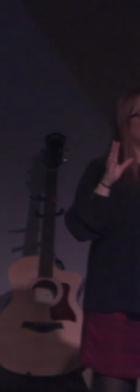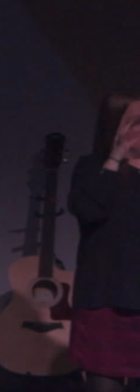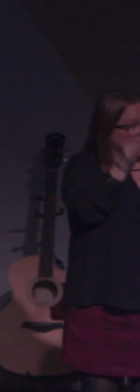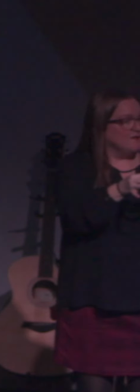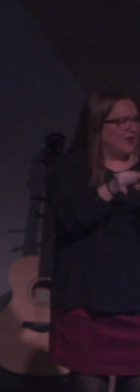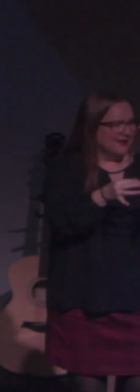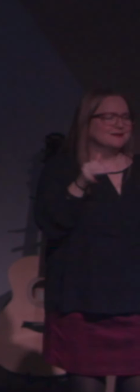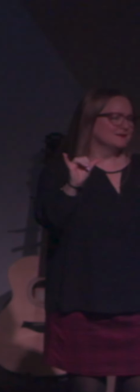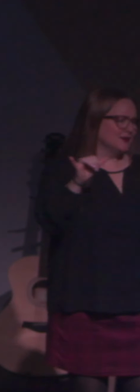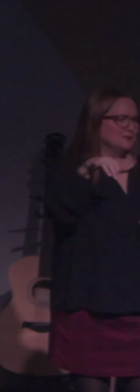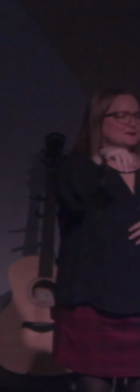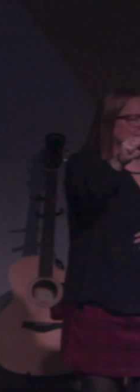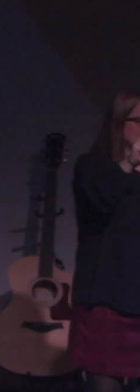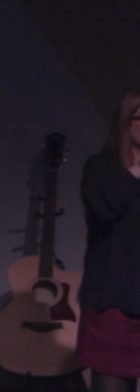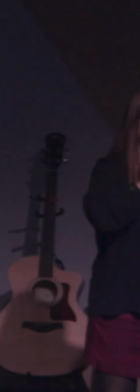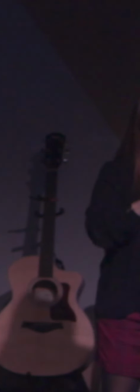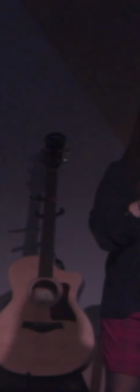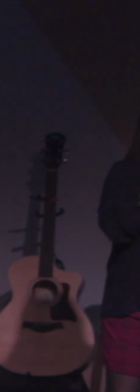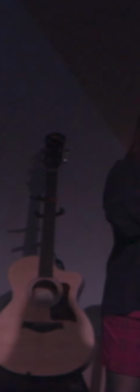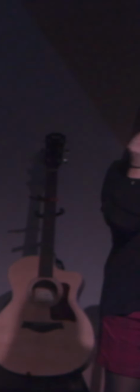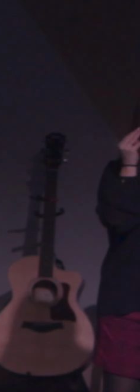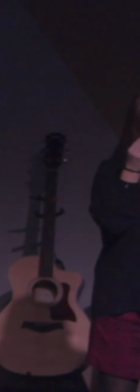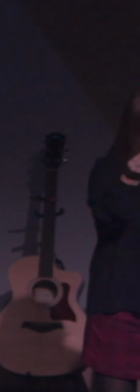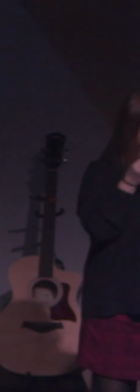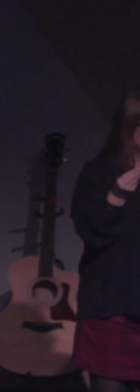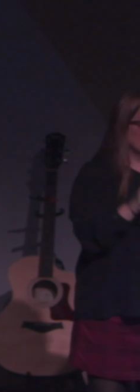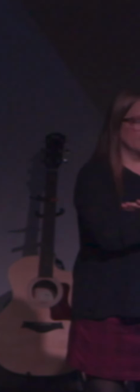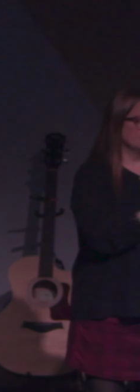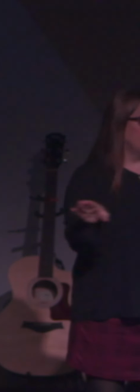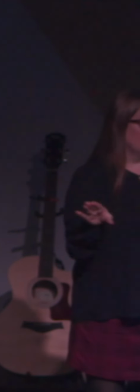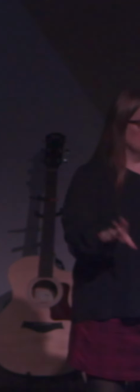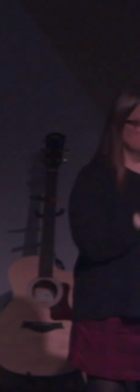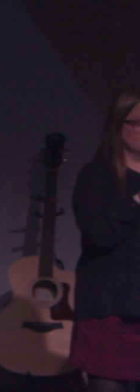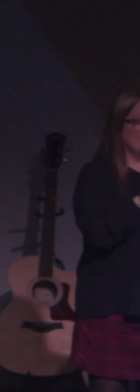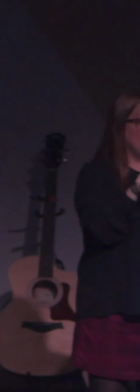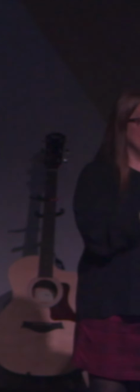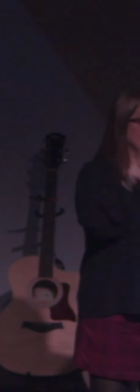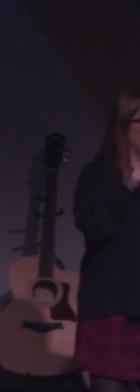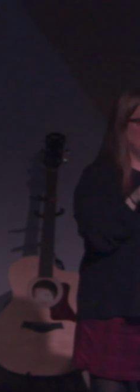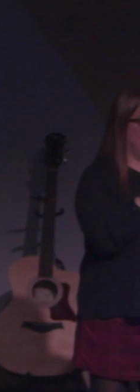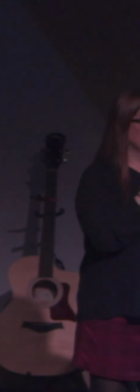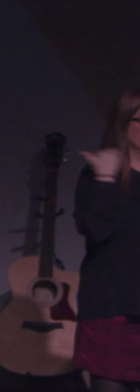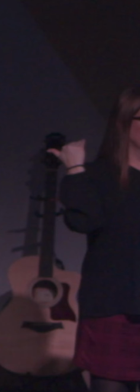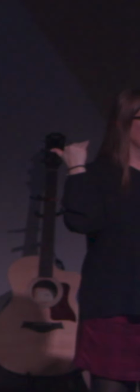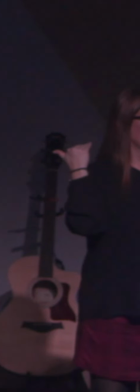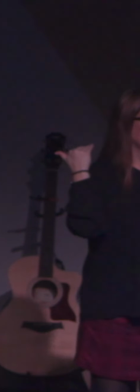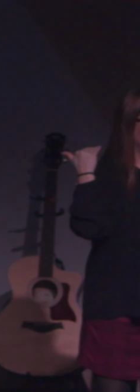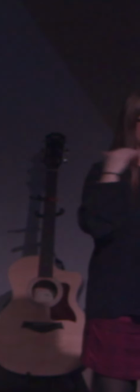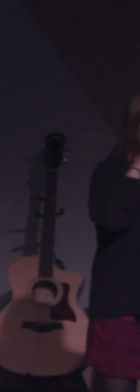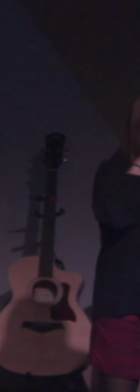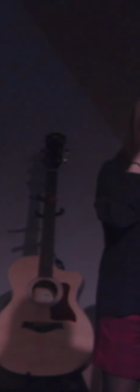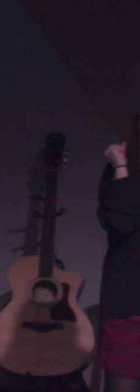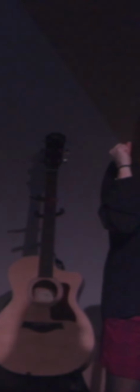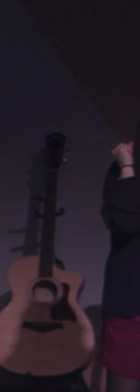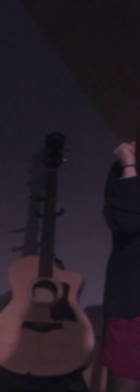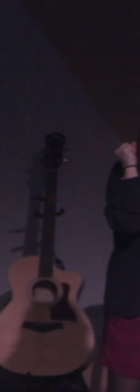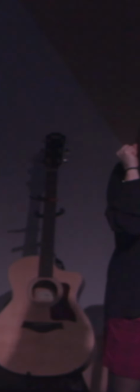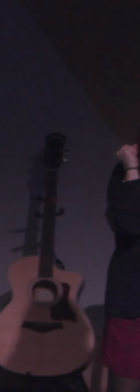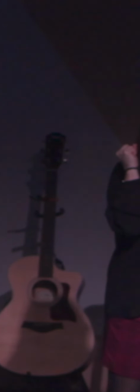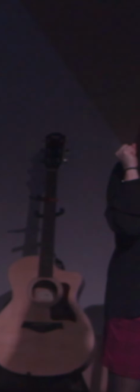was there, but I was done with ministry. I was done with people. I was just done.